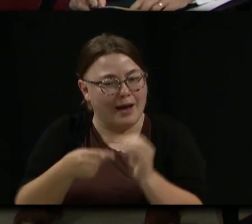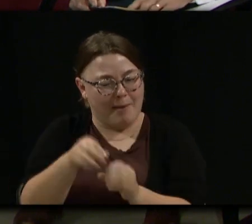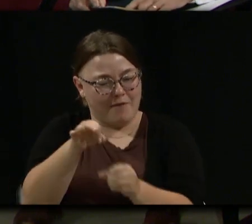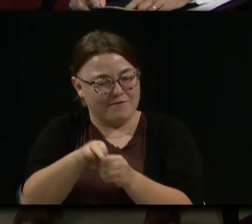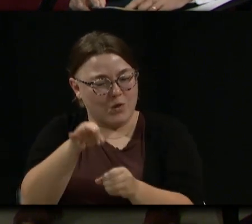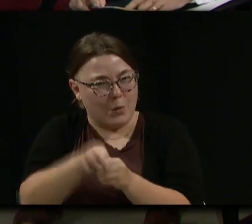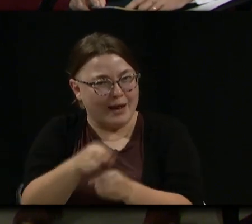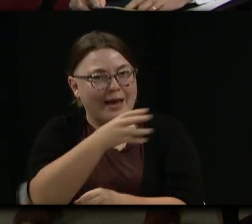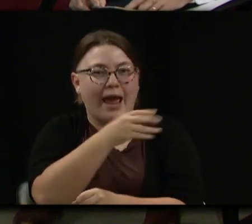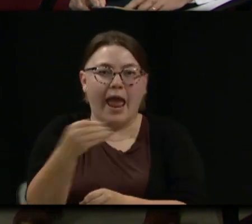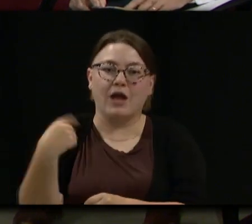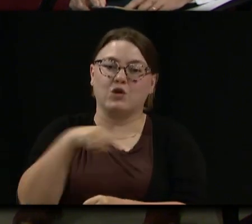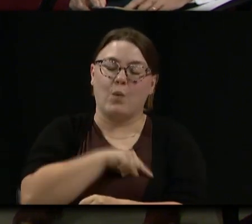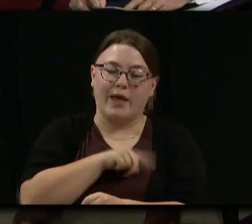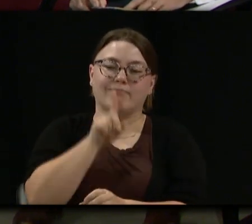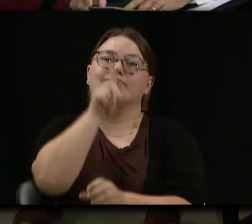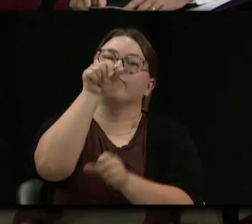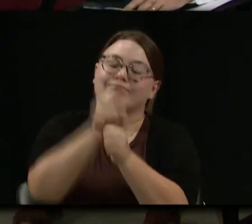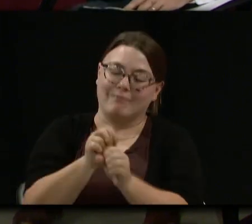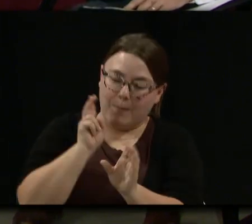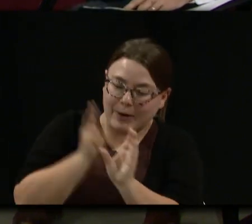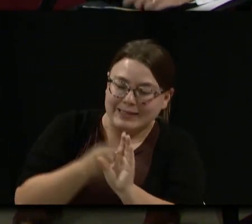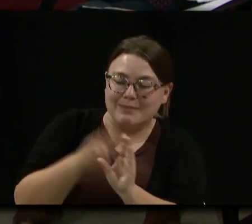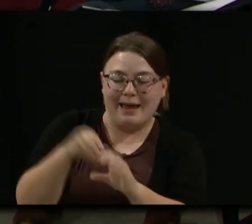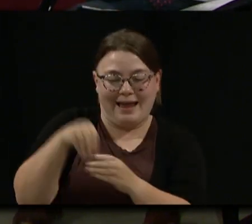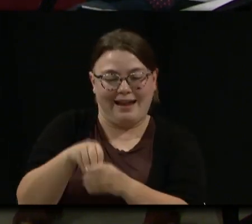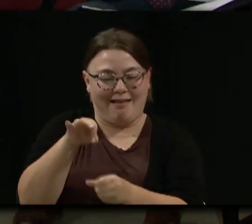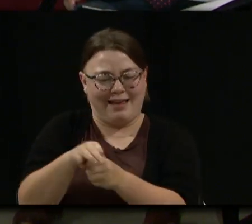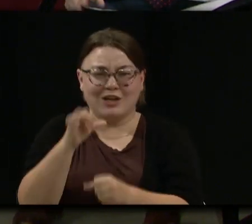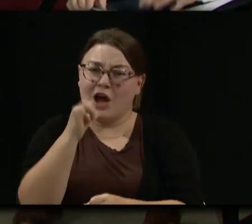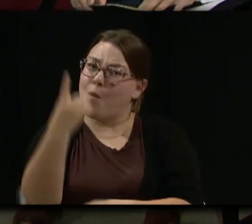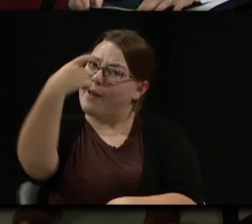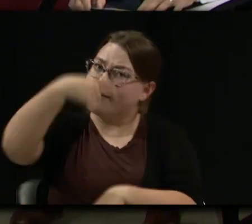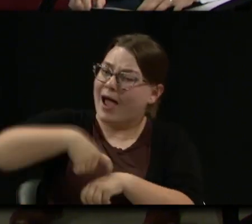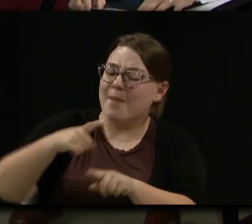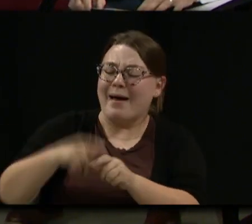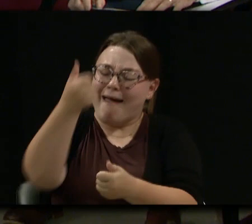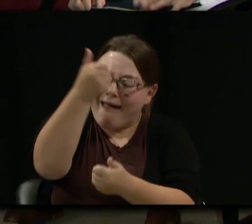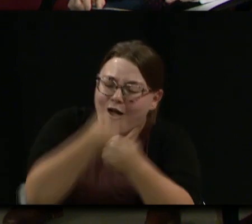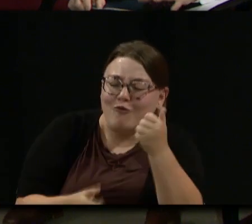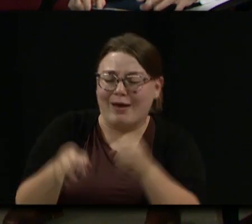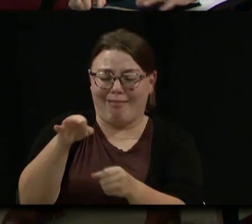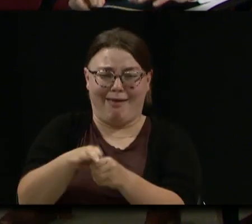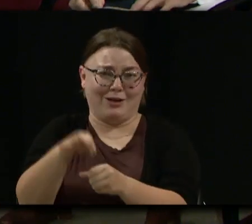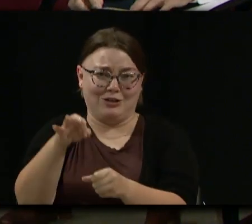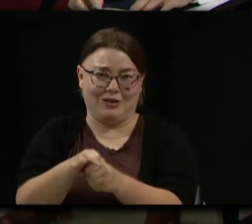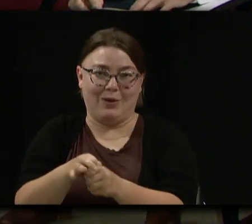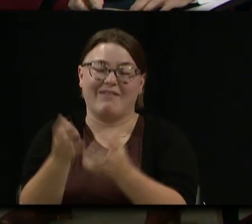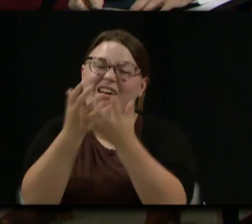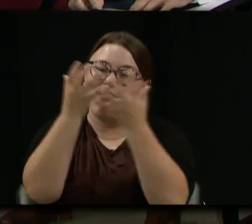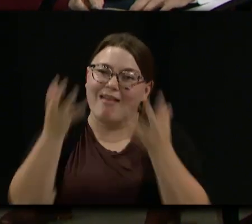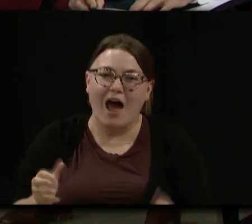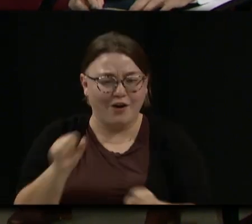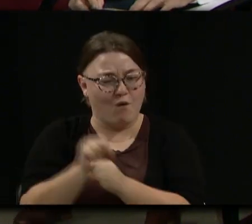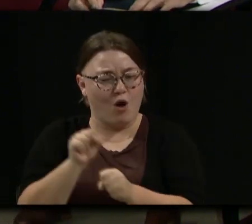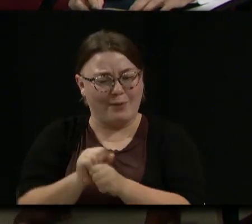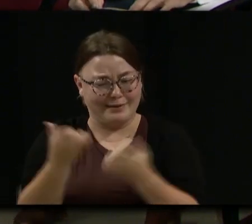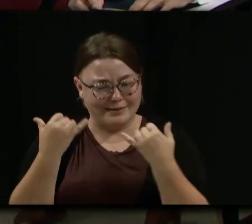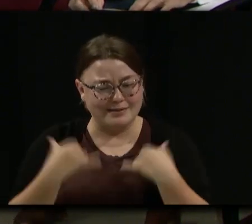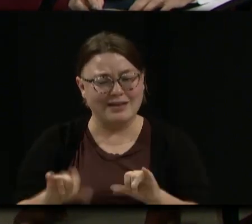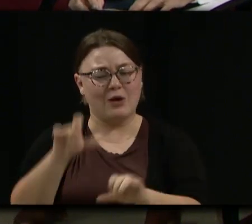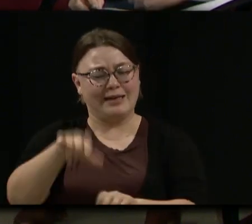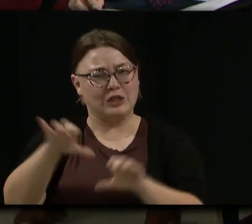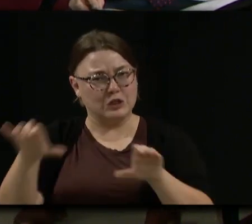active participation in each election. Not just once, but every election. So there's lots of work that still needs to be done as we continue to